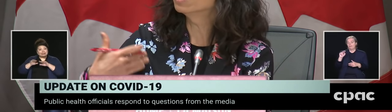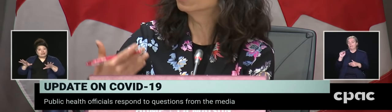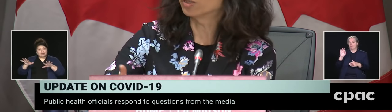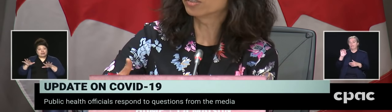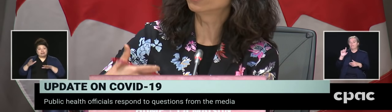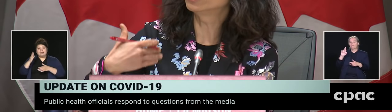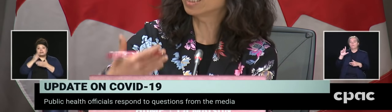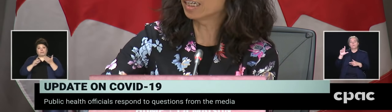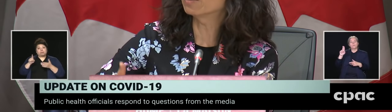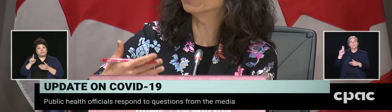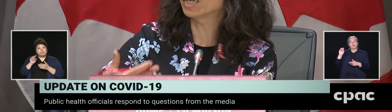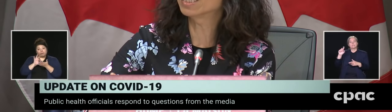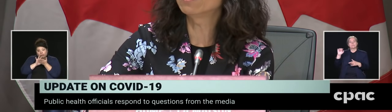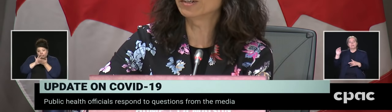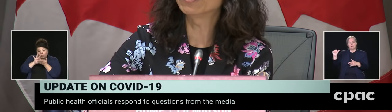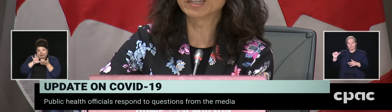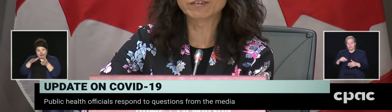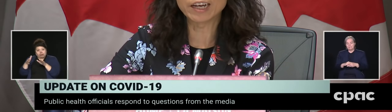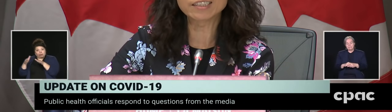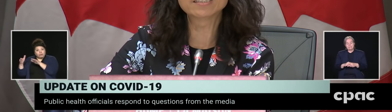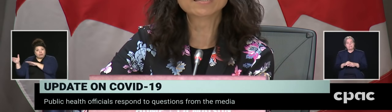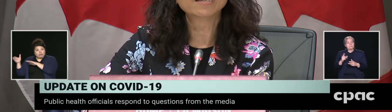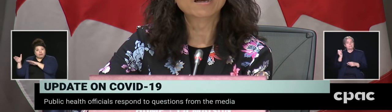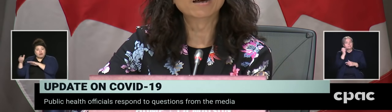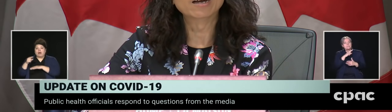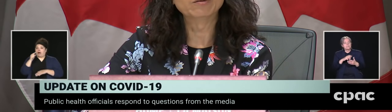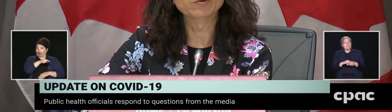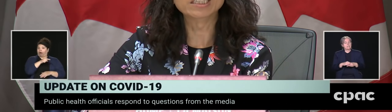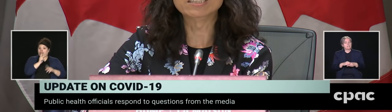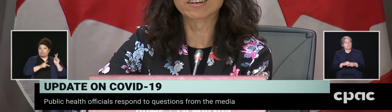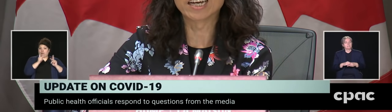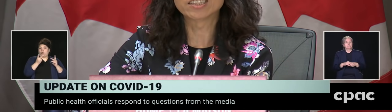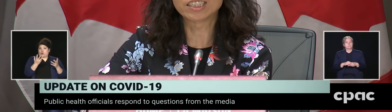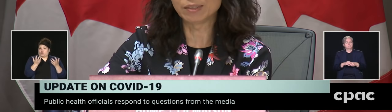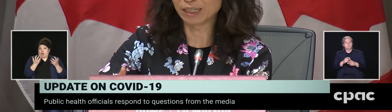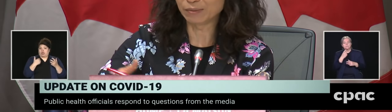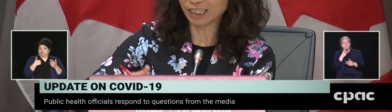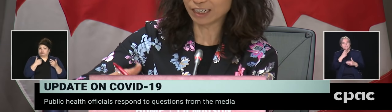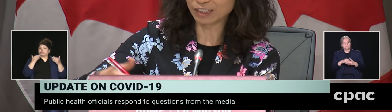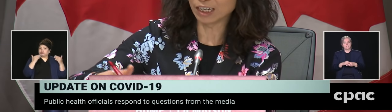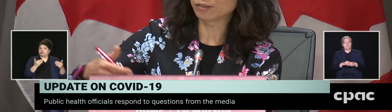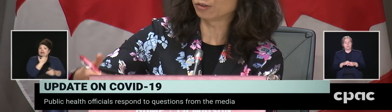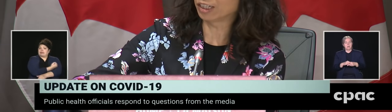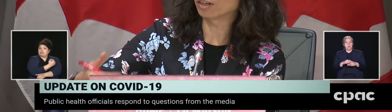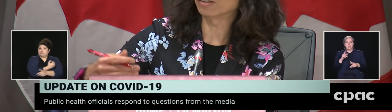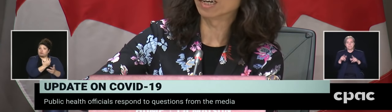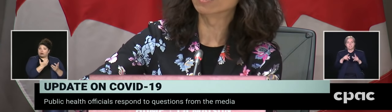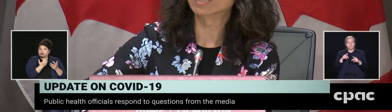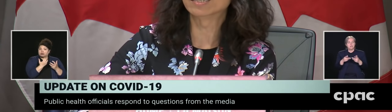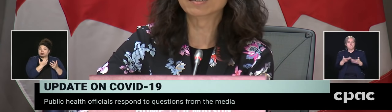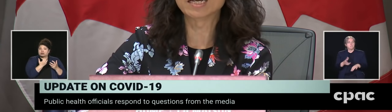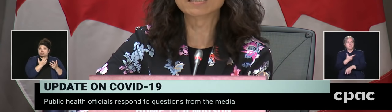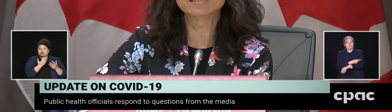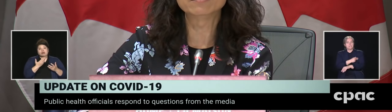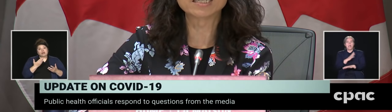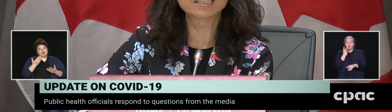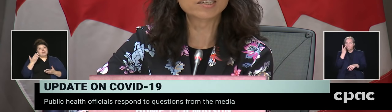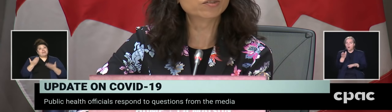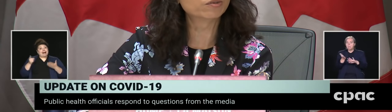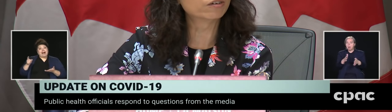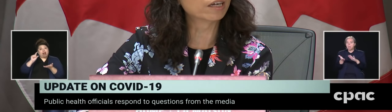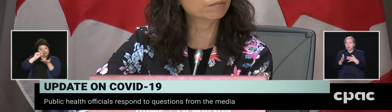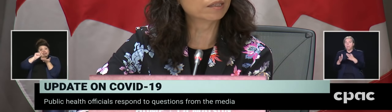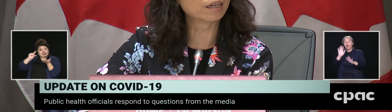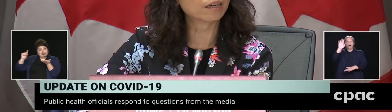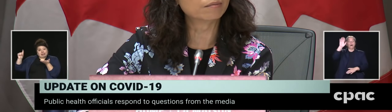suddenly want to take up the vaccine very, very fast when you don't actually maybe have enough to go around as the